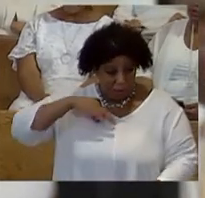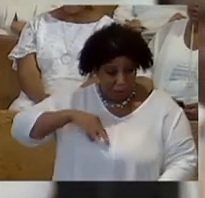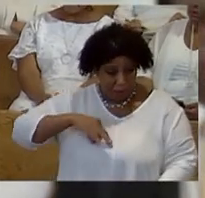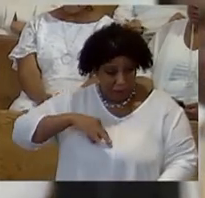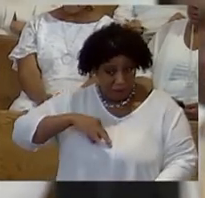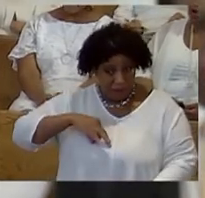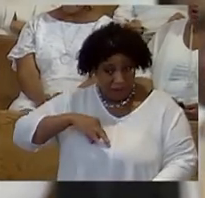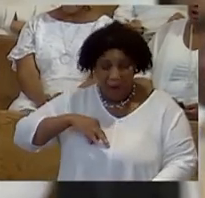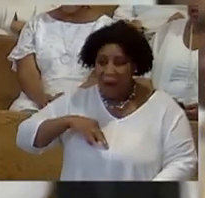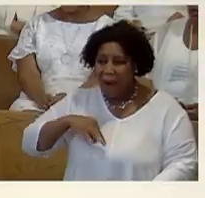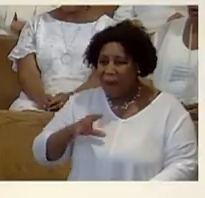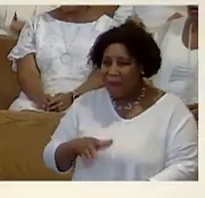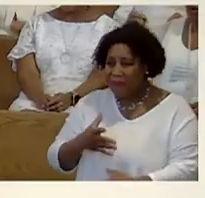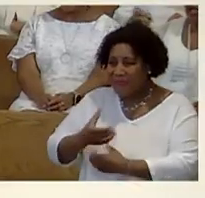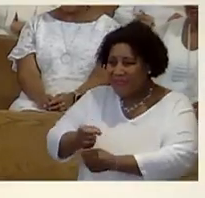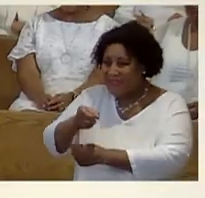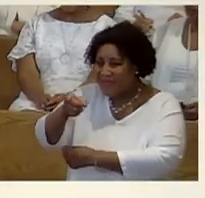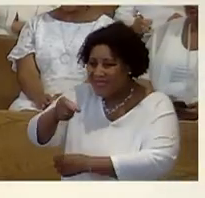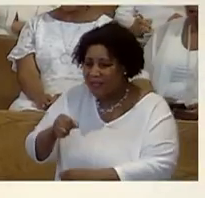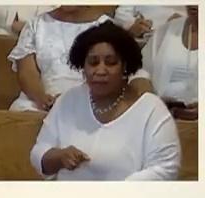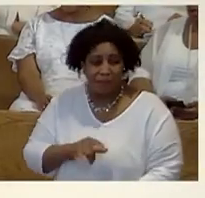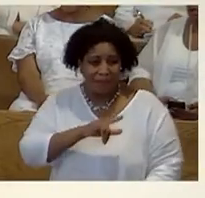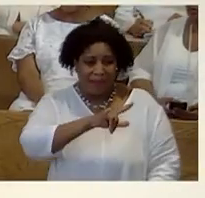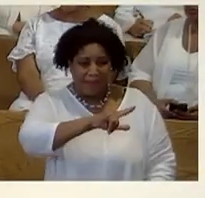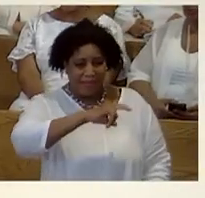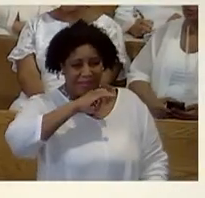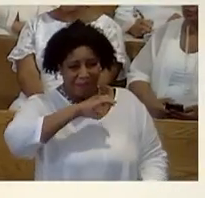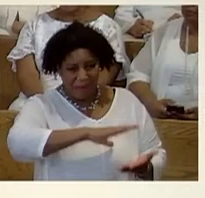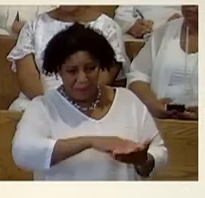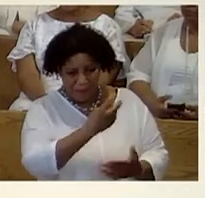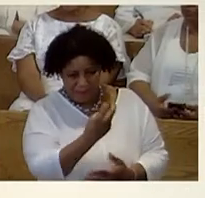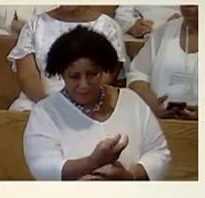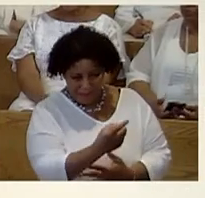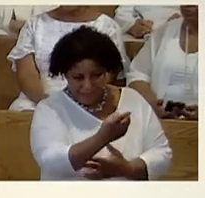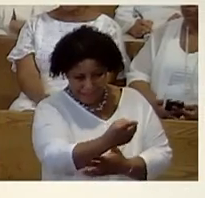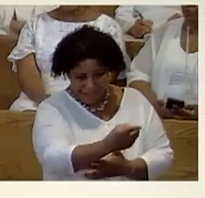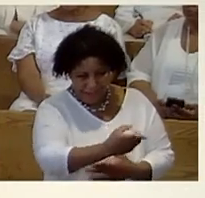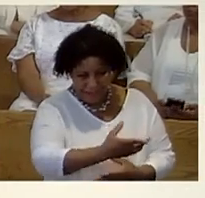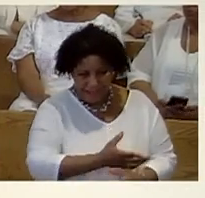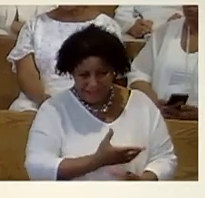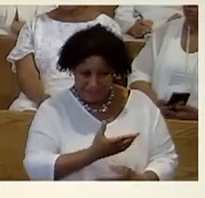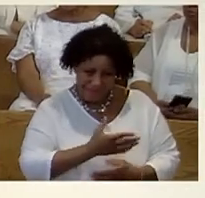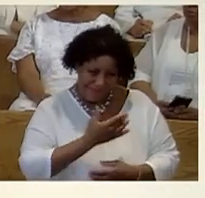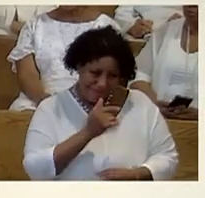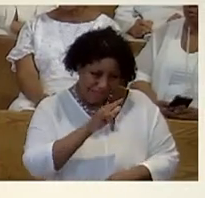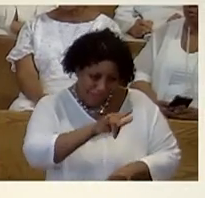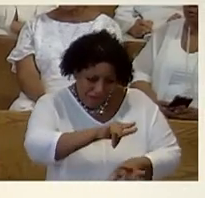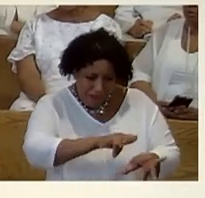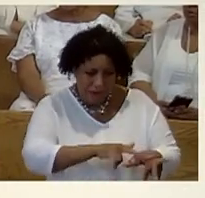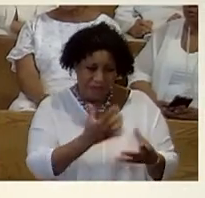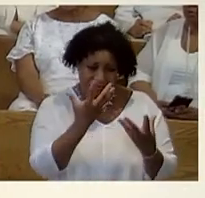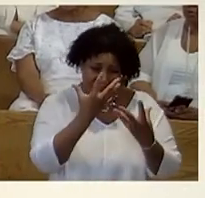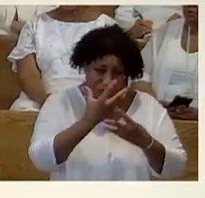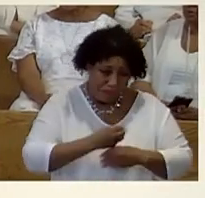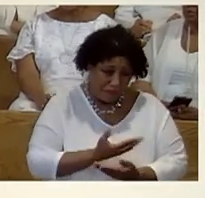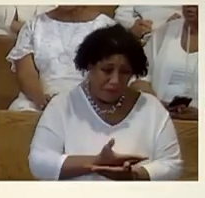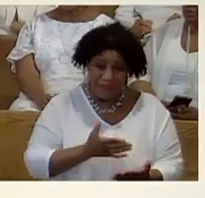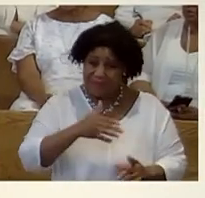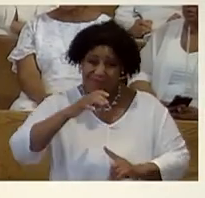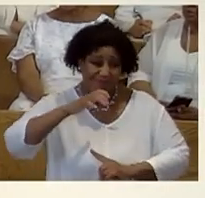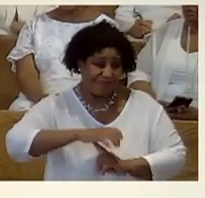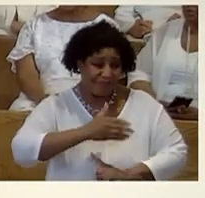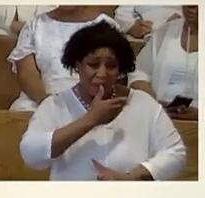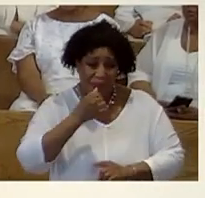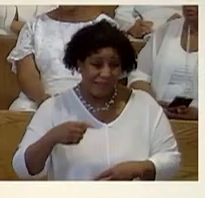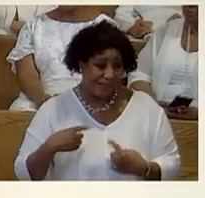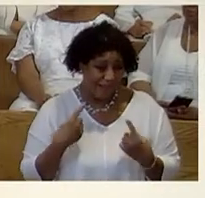people, though. I love my wife. She's sitting right here right now, and she's the finest thing, the best thing I ever